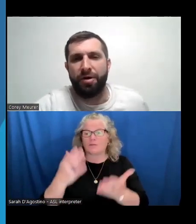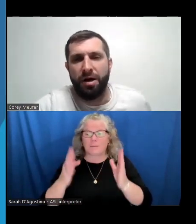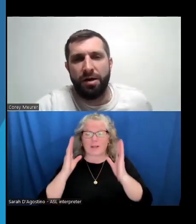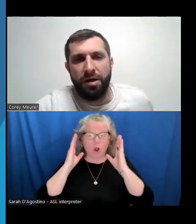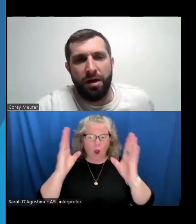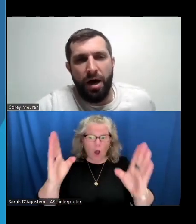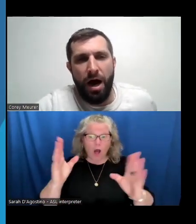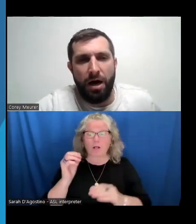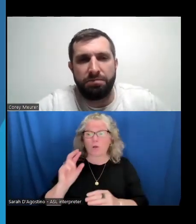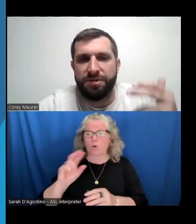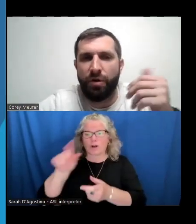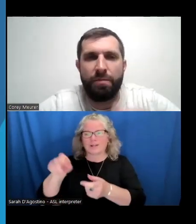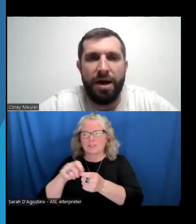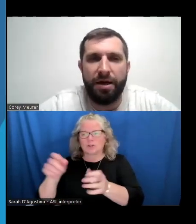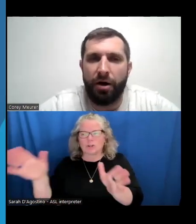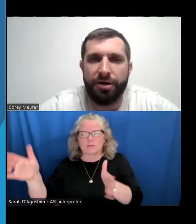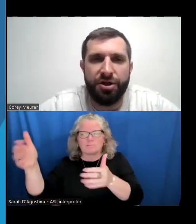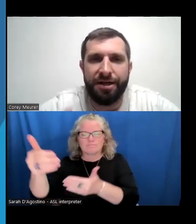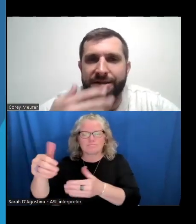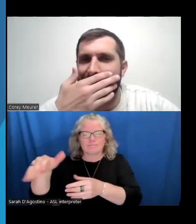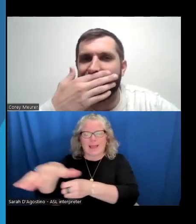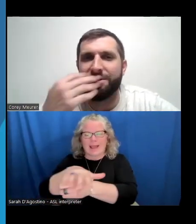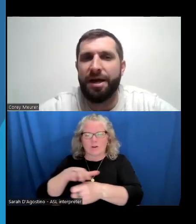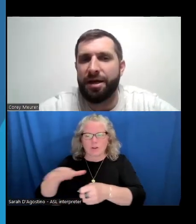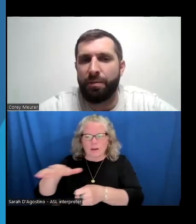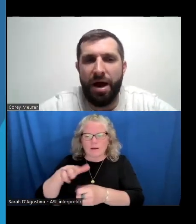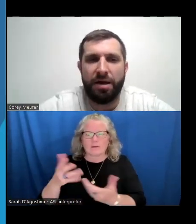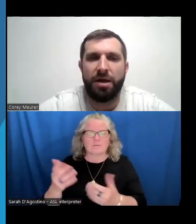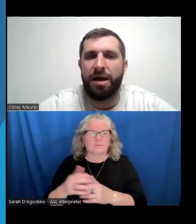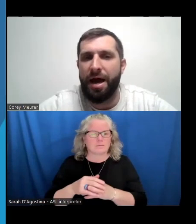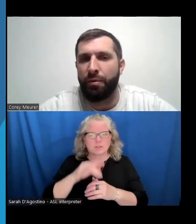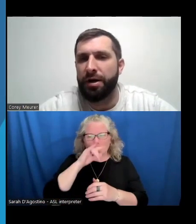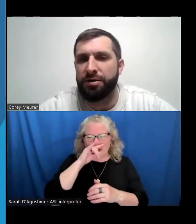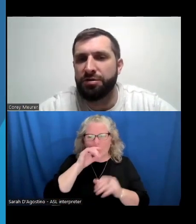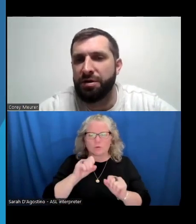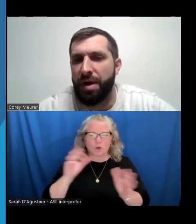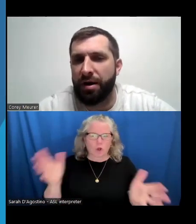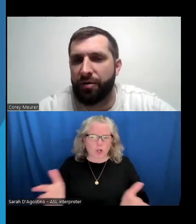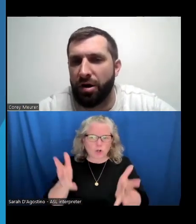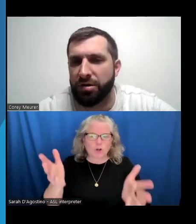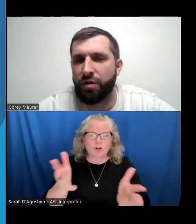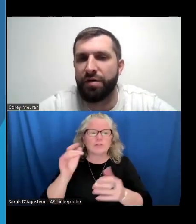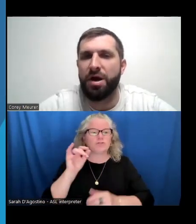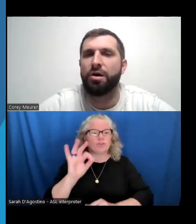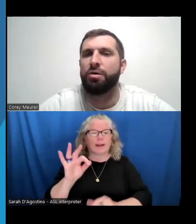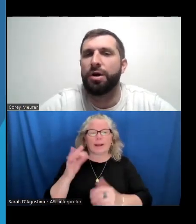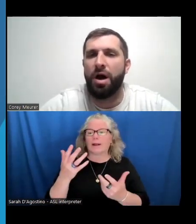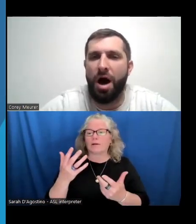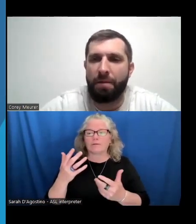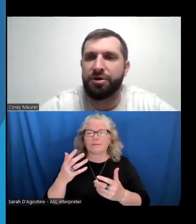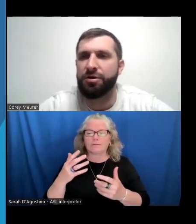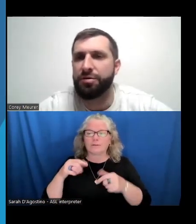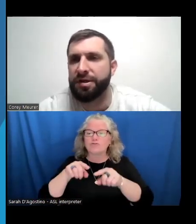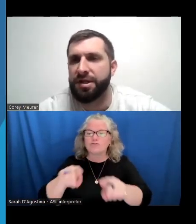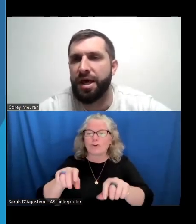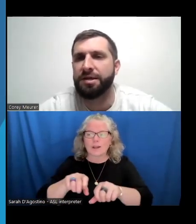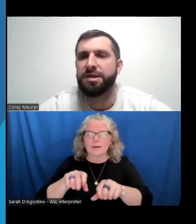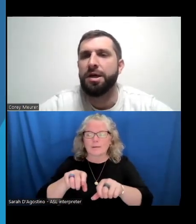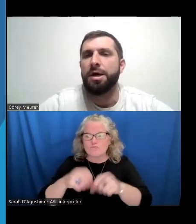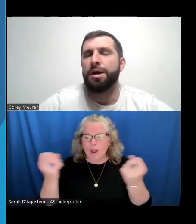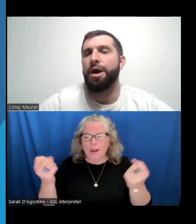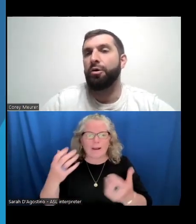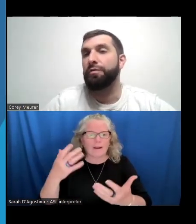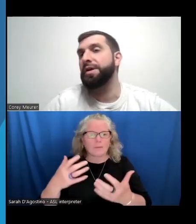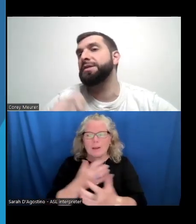certain area. So we might encourage kids that if they're taking a break, like, hey, we're going to do some bear crawls over here, or we're going to hop to do these